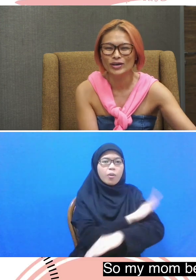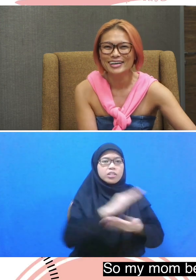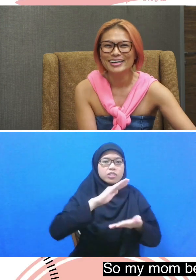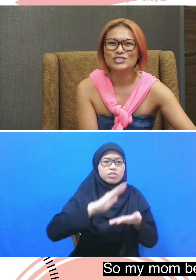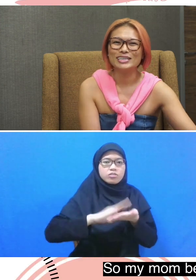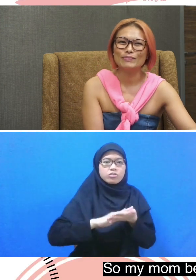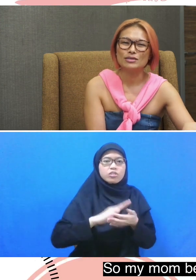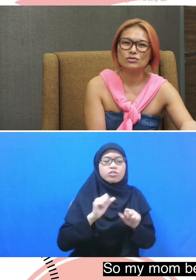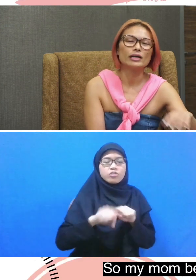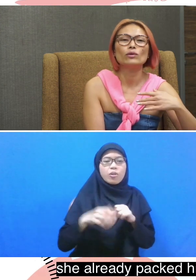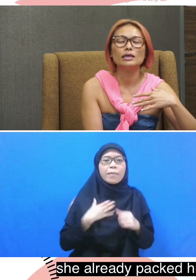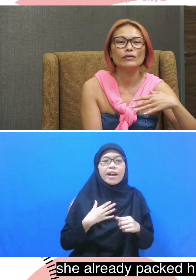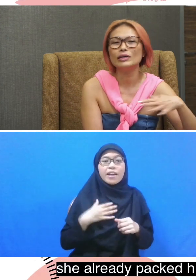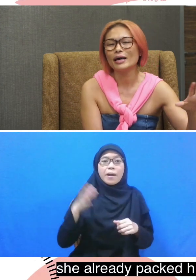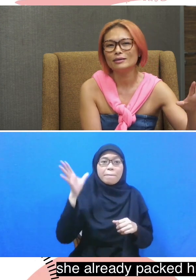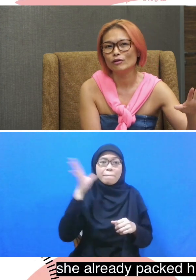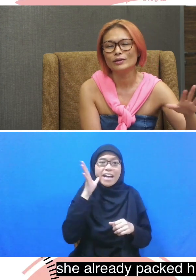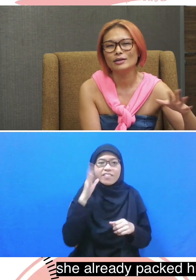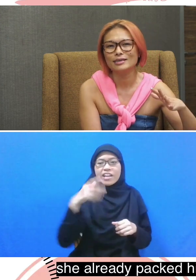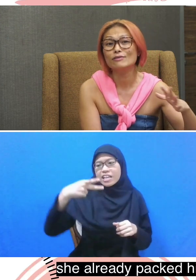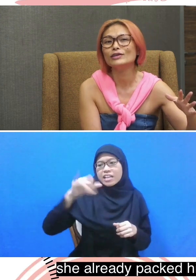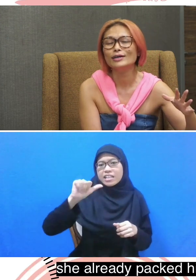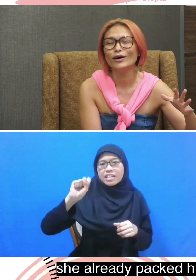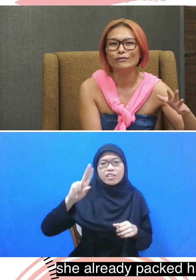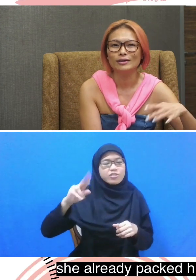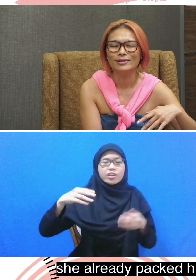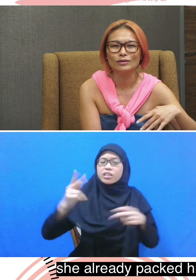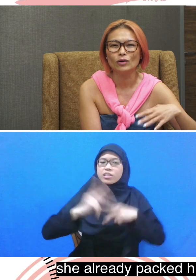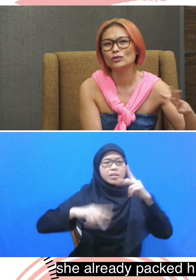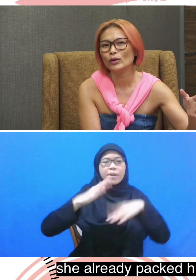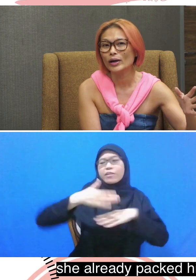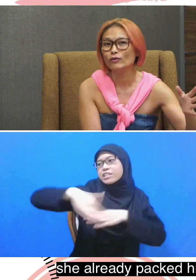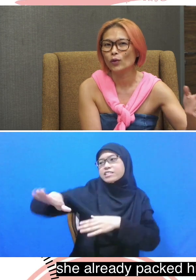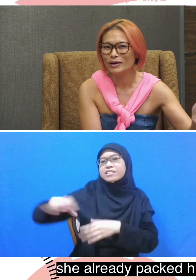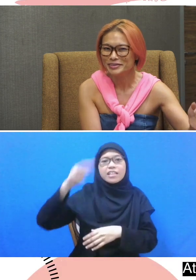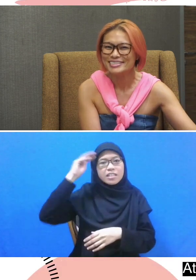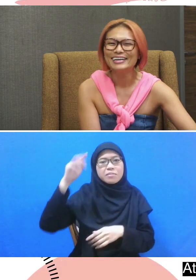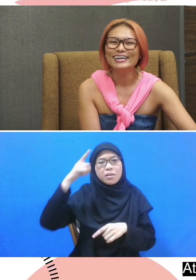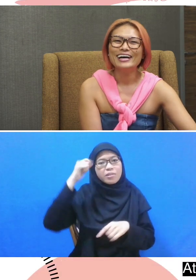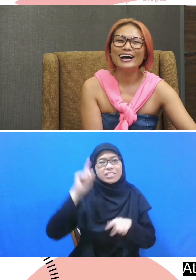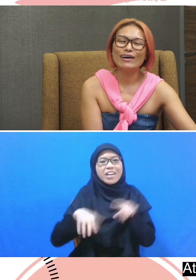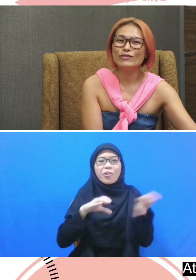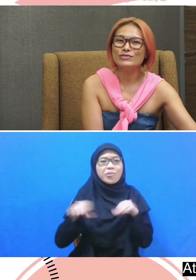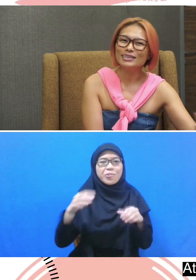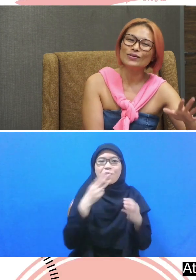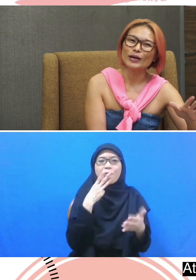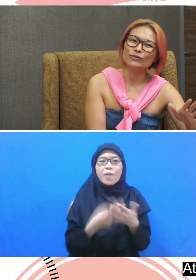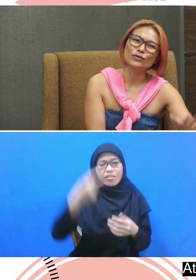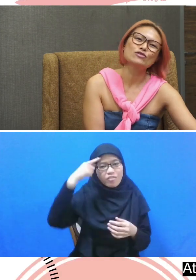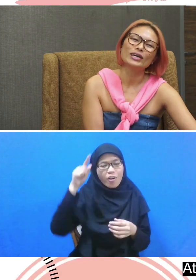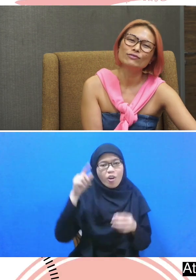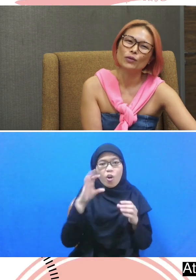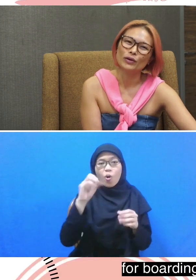kiasu Chinese mothers, right? Well, he already packed him off because in fear of not doing well for O-levels. At 15, he was